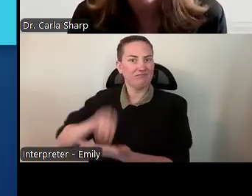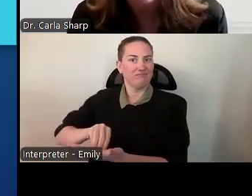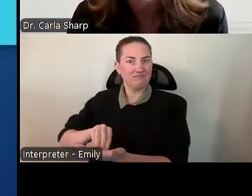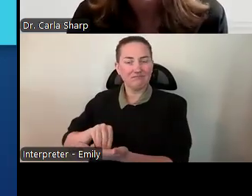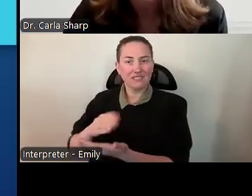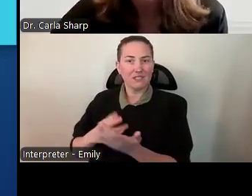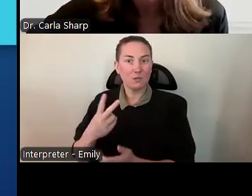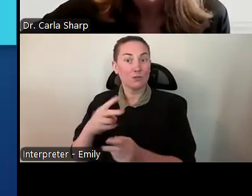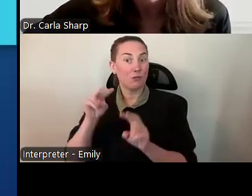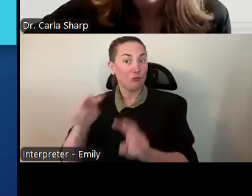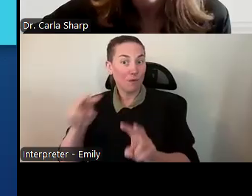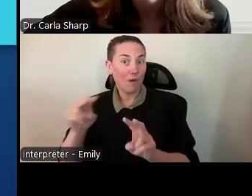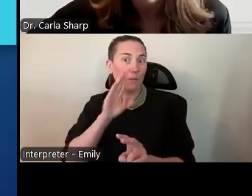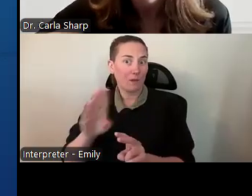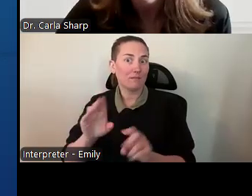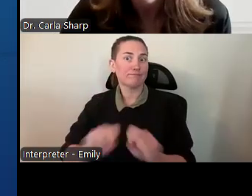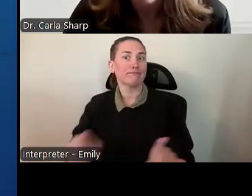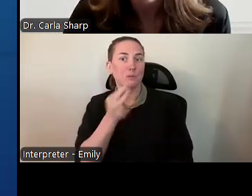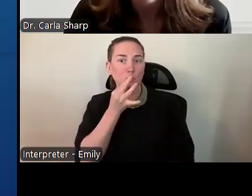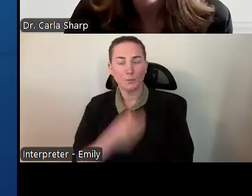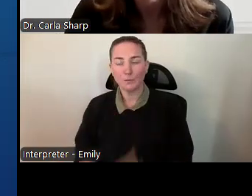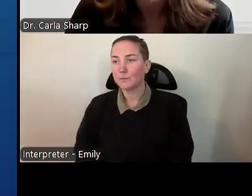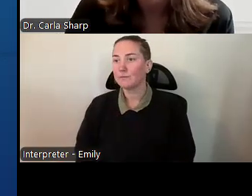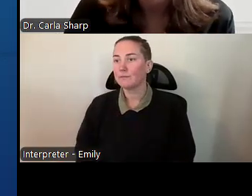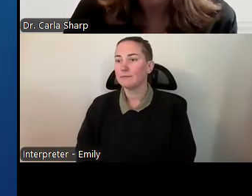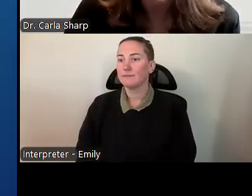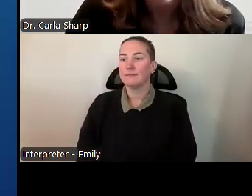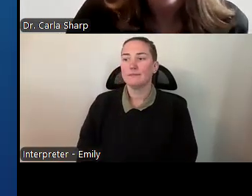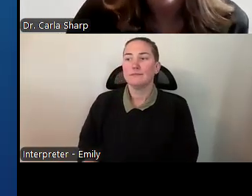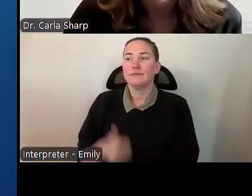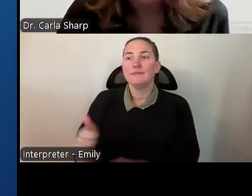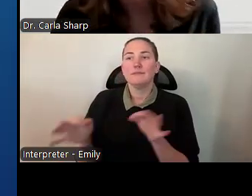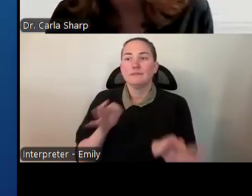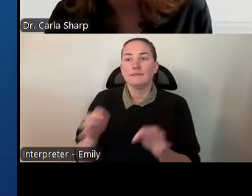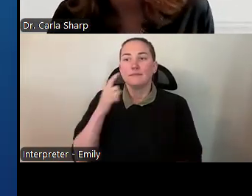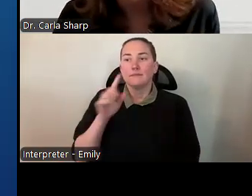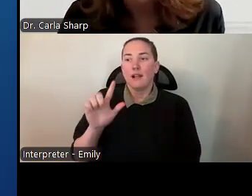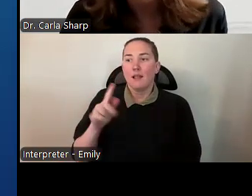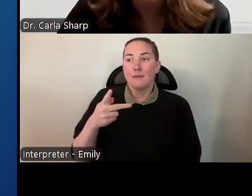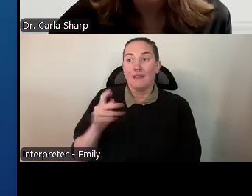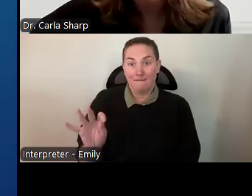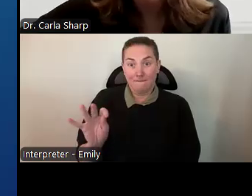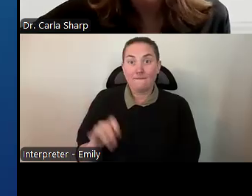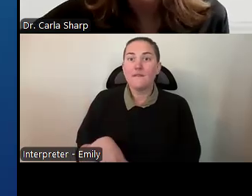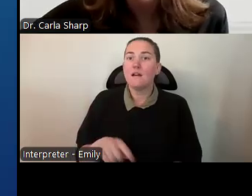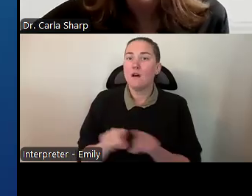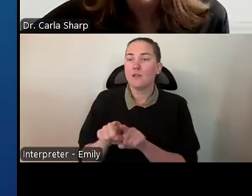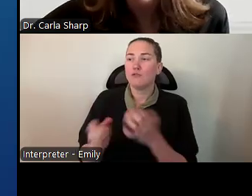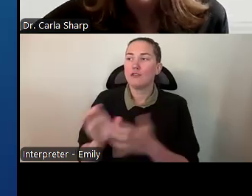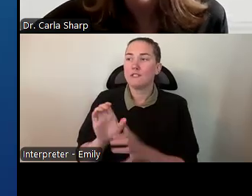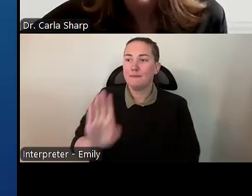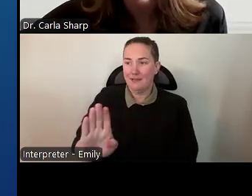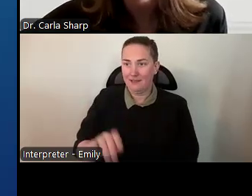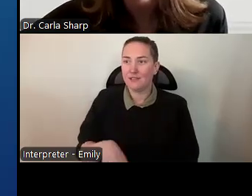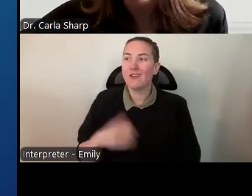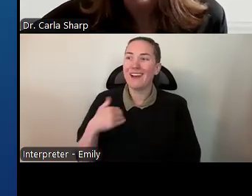watch out for that. Here's the description of LPF and criterion B, criterion A